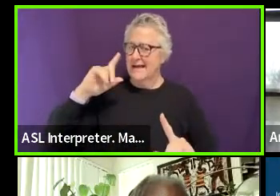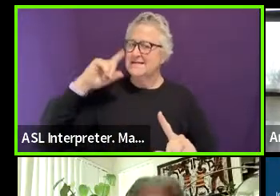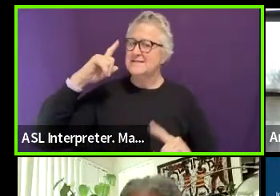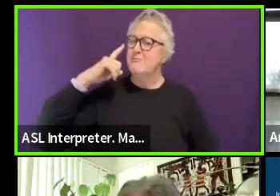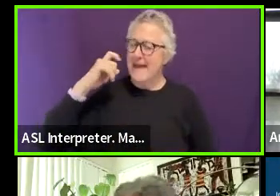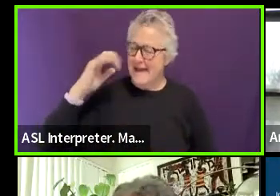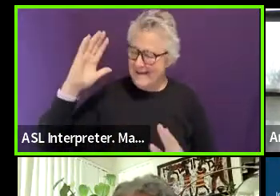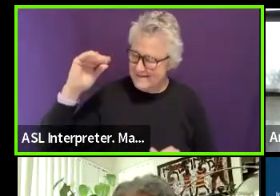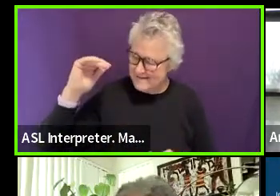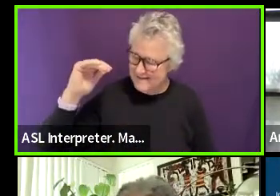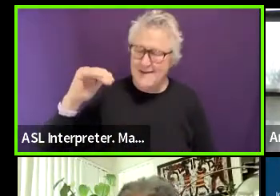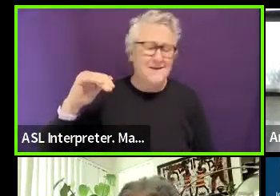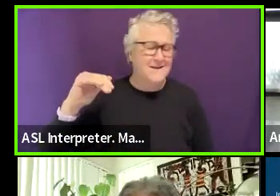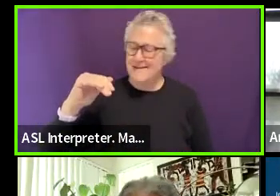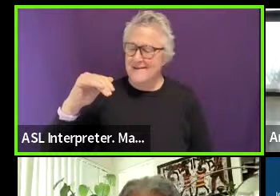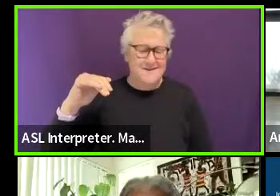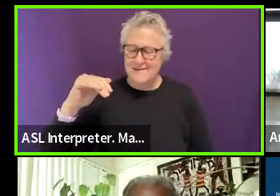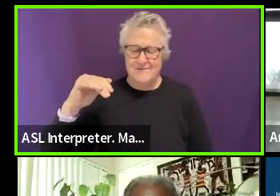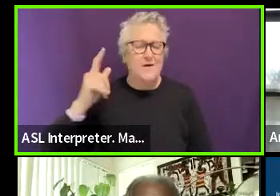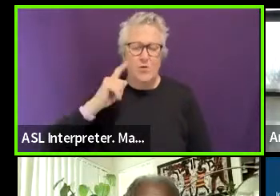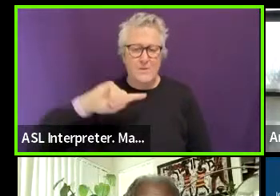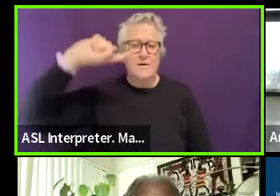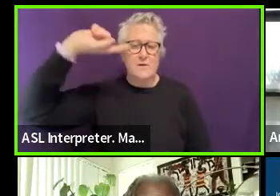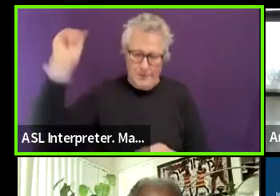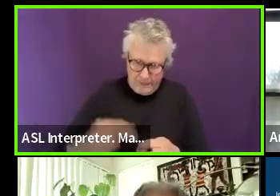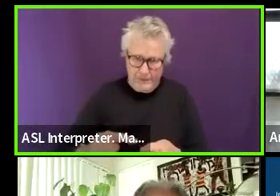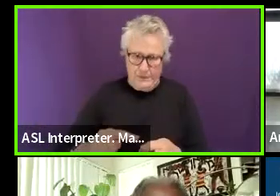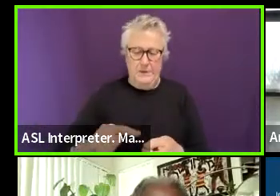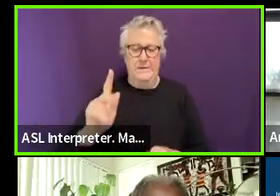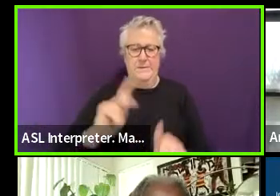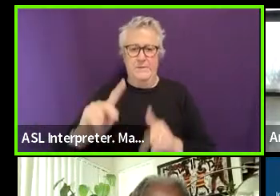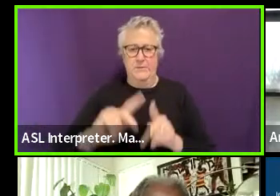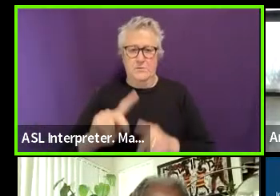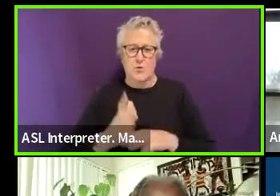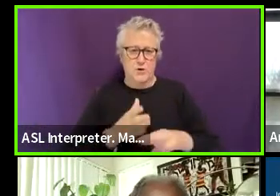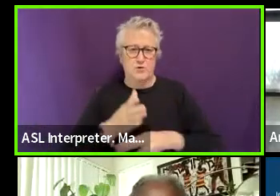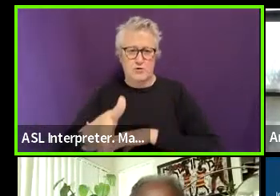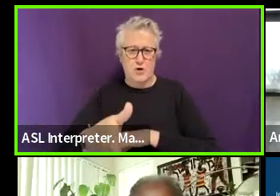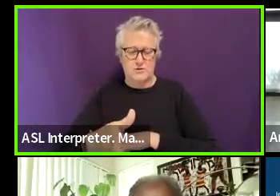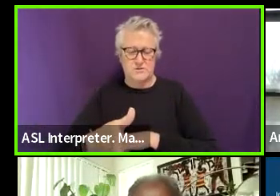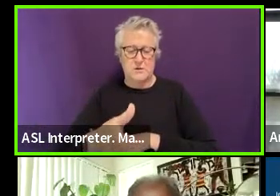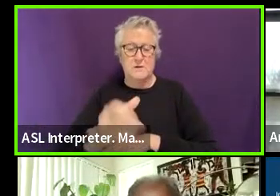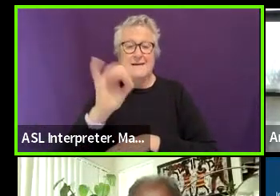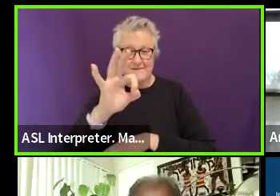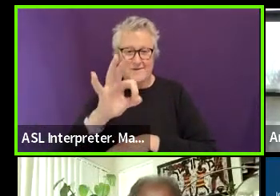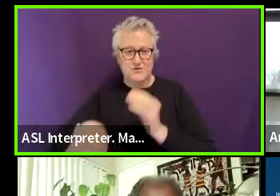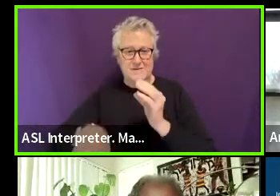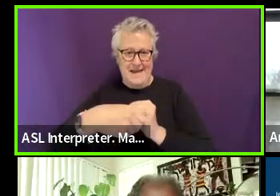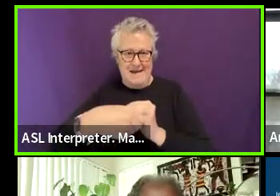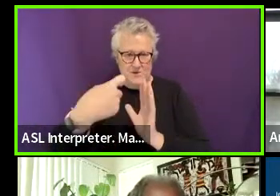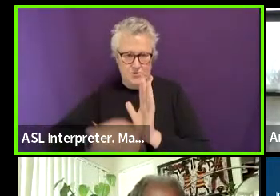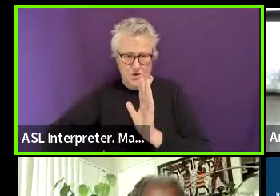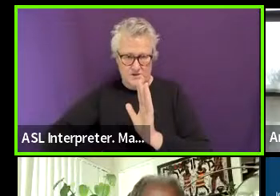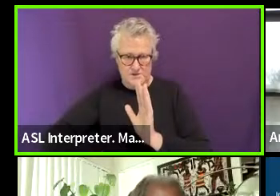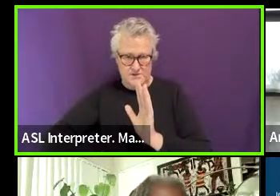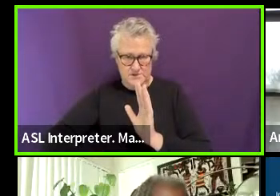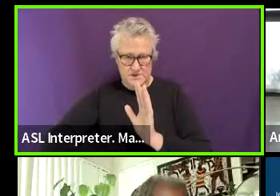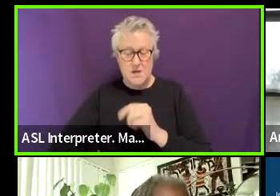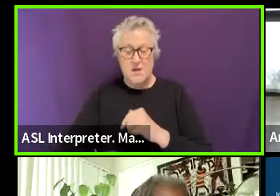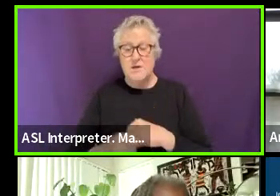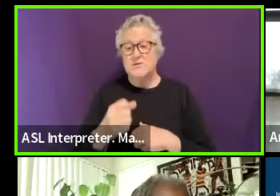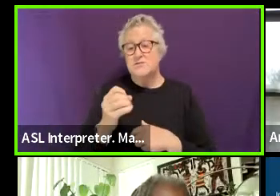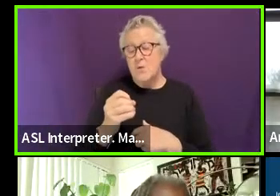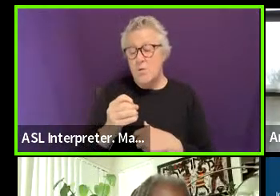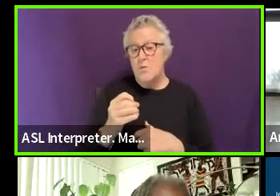and for goods, changing behavior should be a part of the projections that are